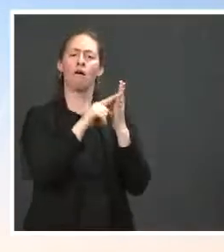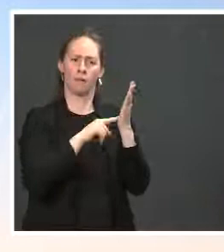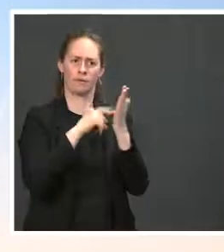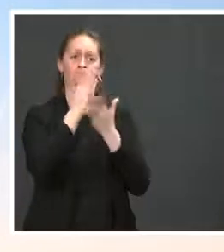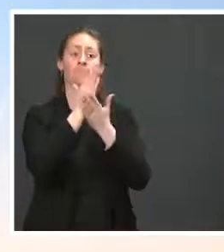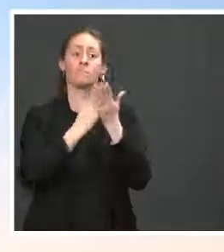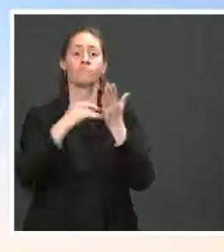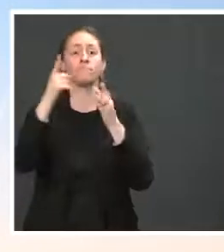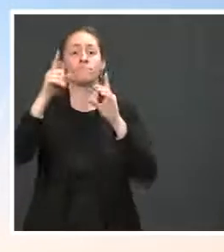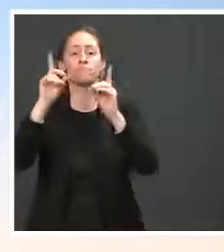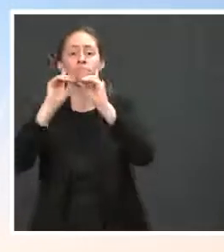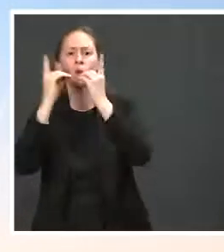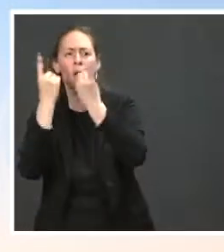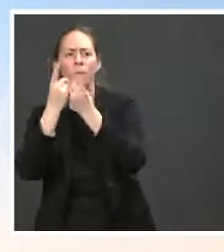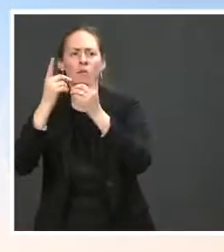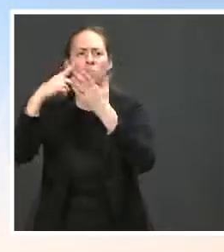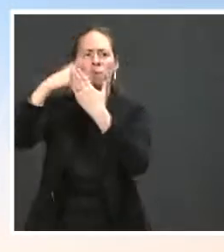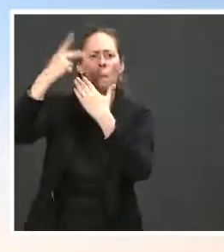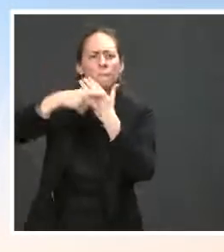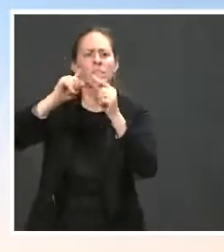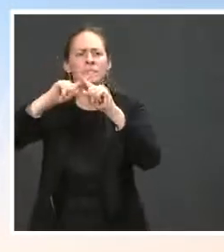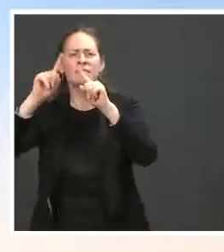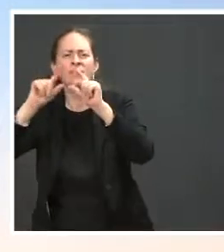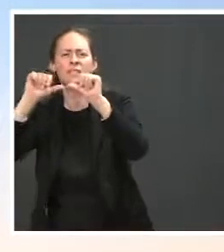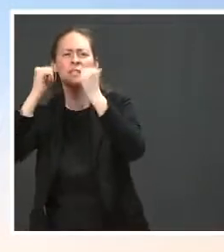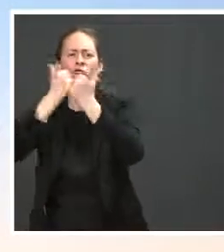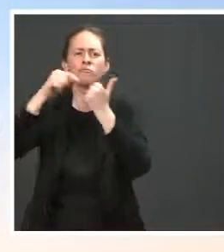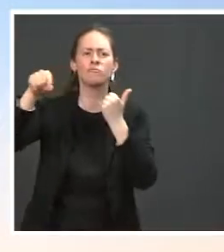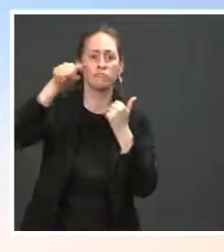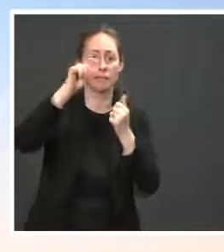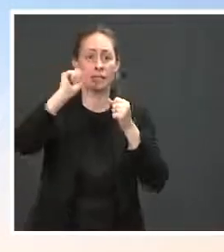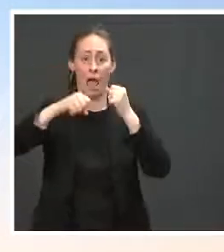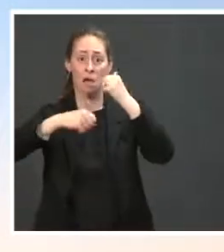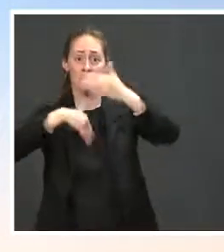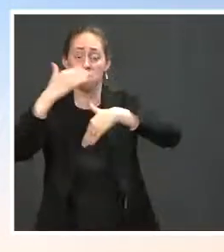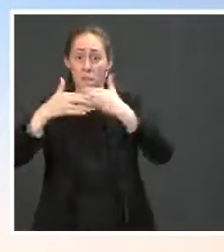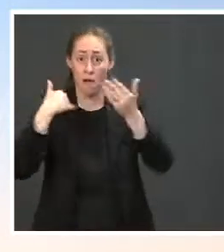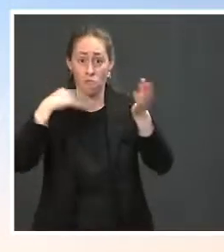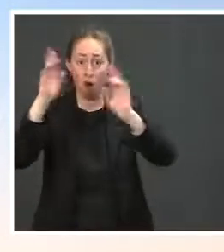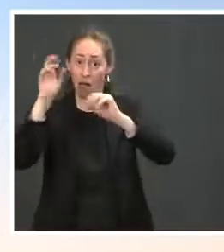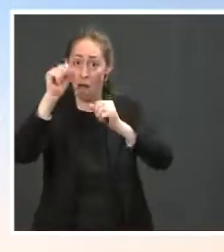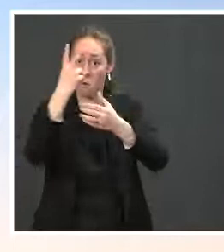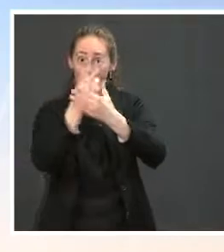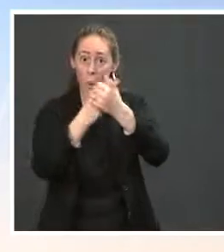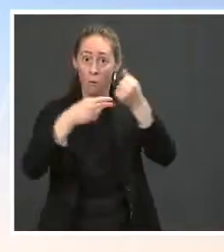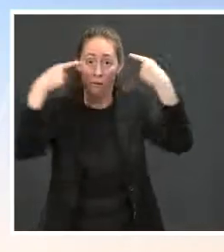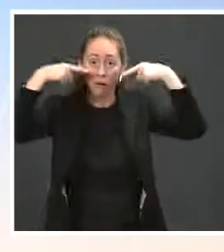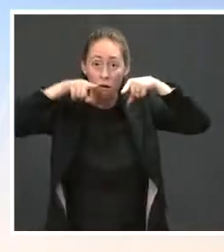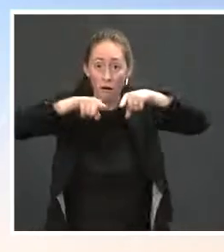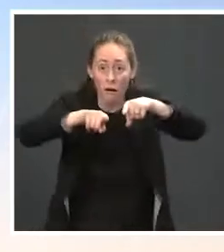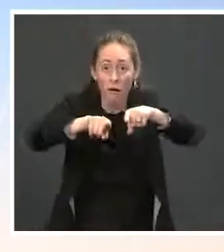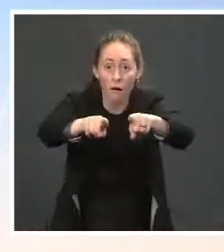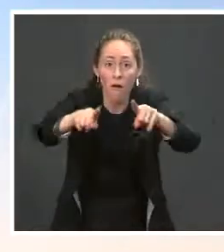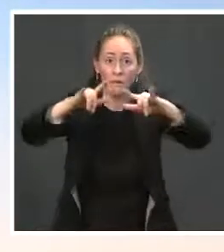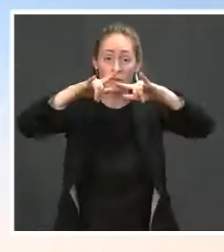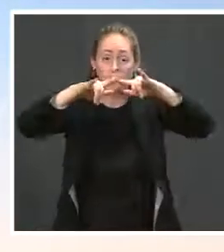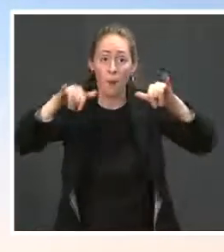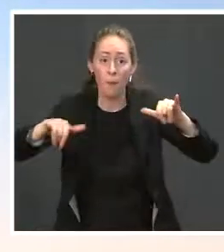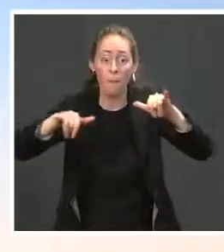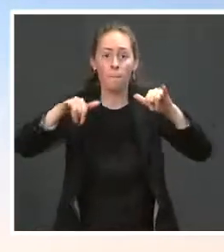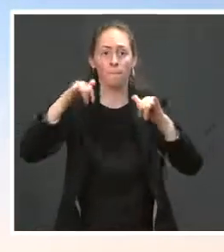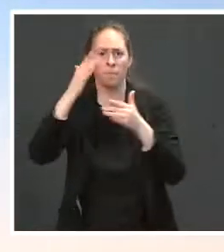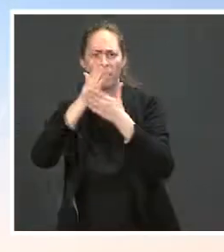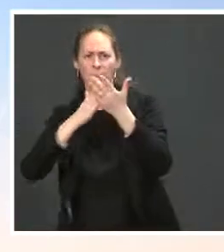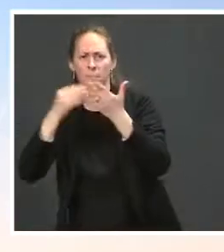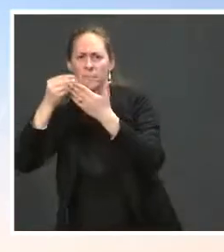government, right? But whether they could do both, whether there was enough funding to do both, there has been funding transferred from other components of HHS to help